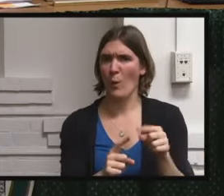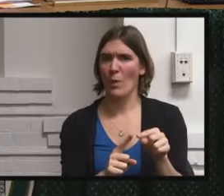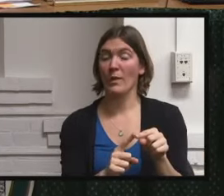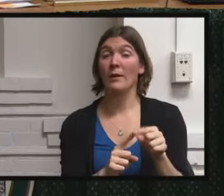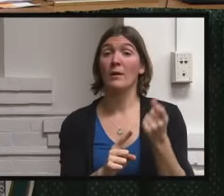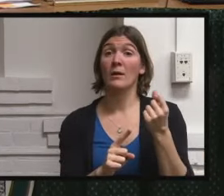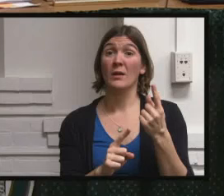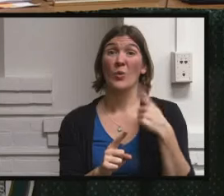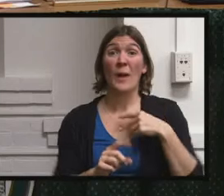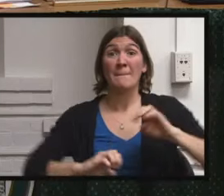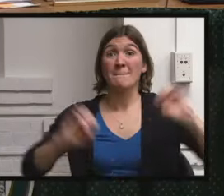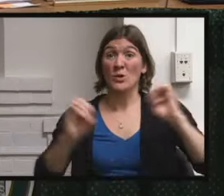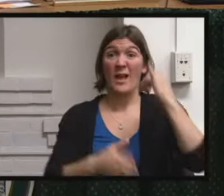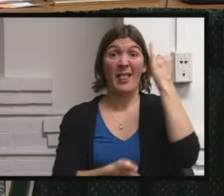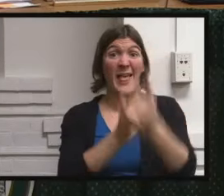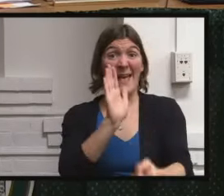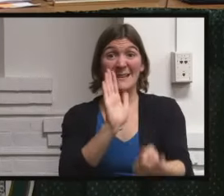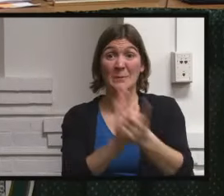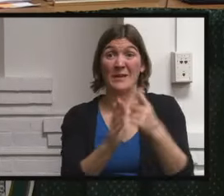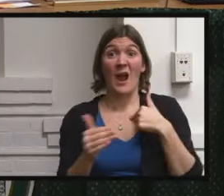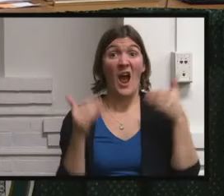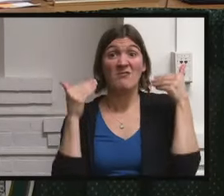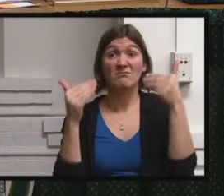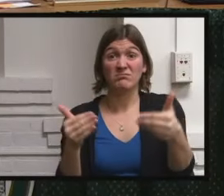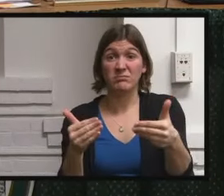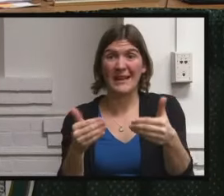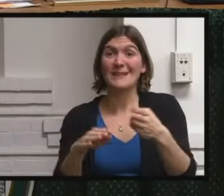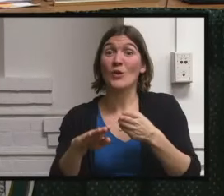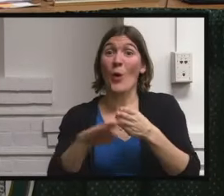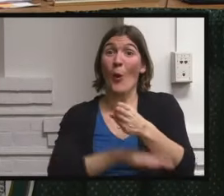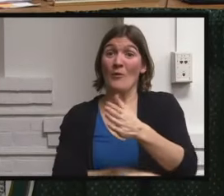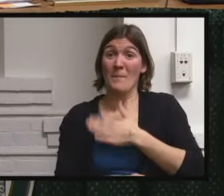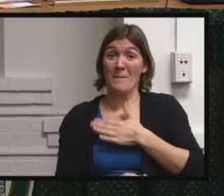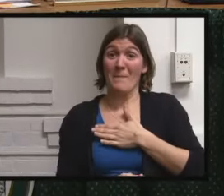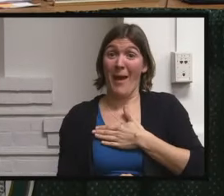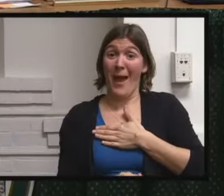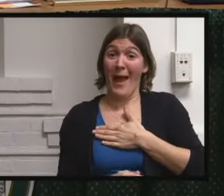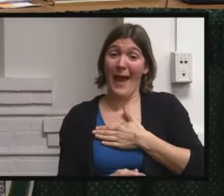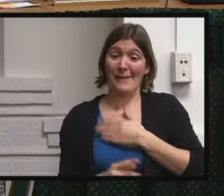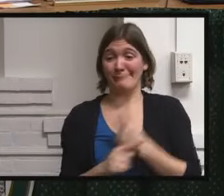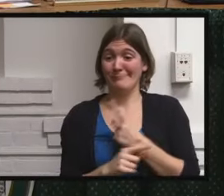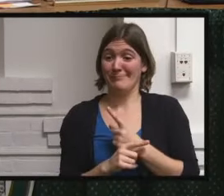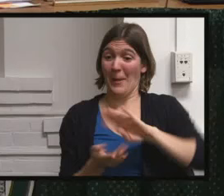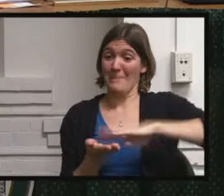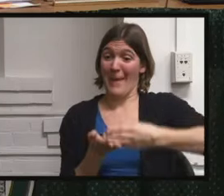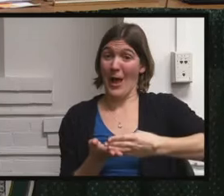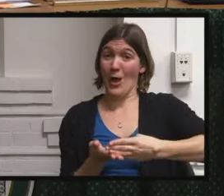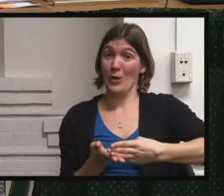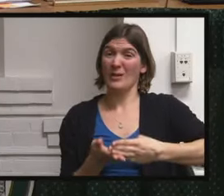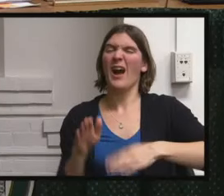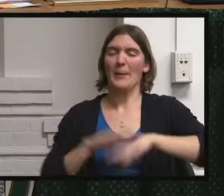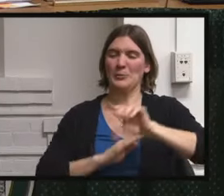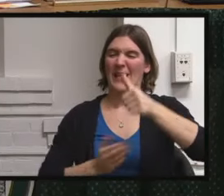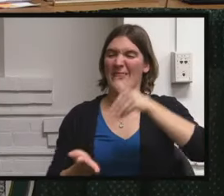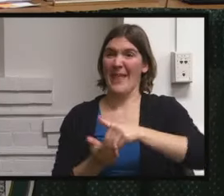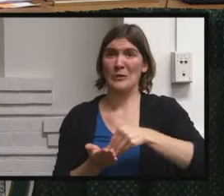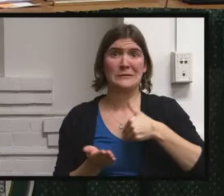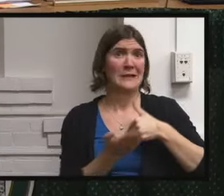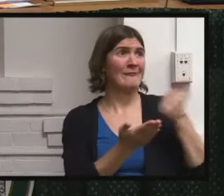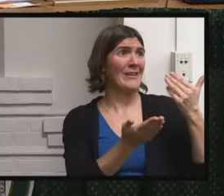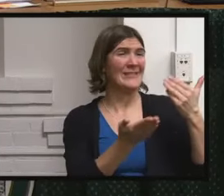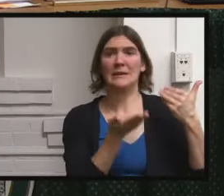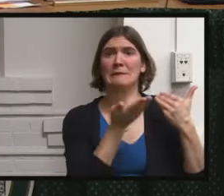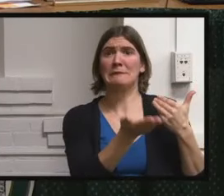with this on an emergency basis, because it exceeds my $10,000 normal purchasing authority, we're bringing it to you